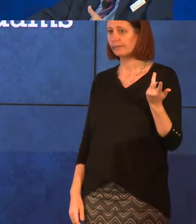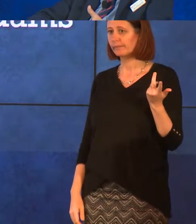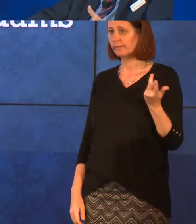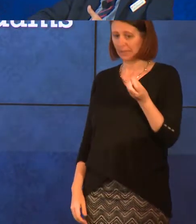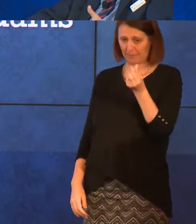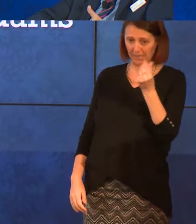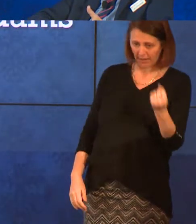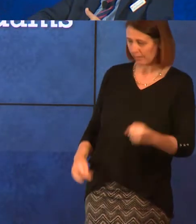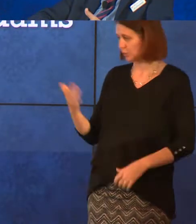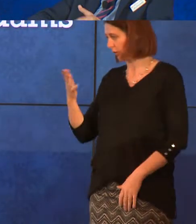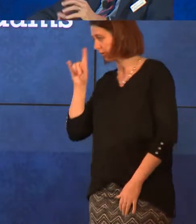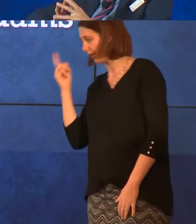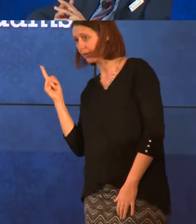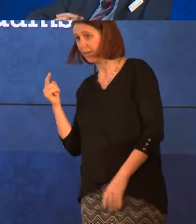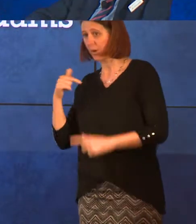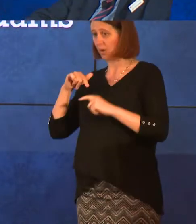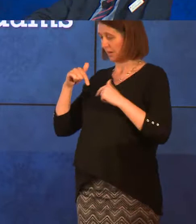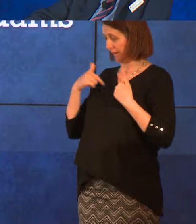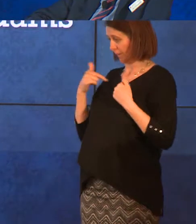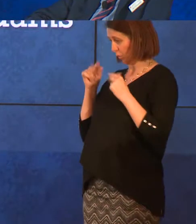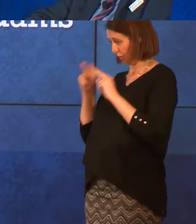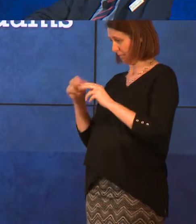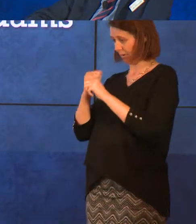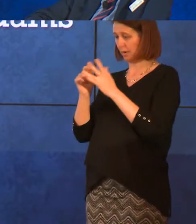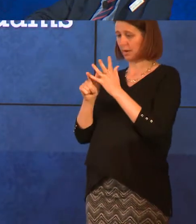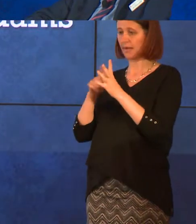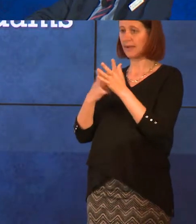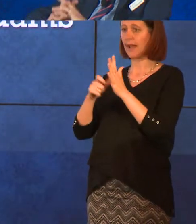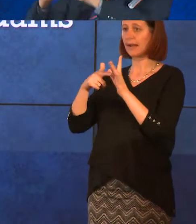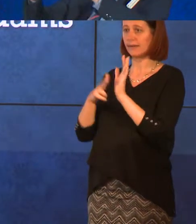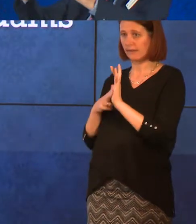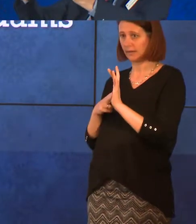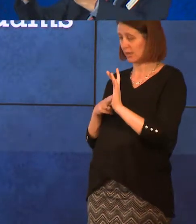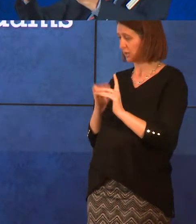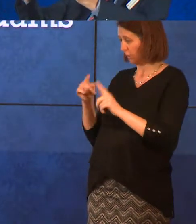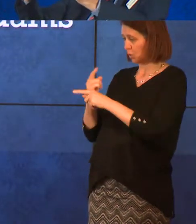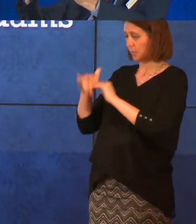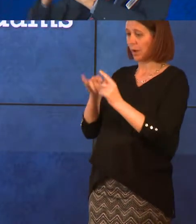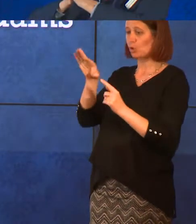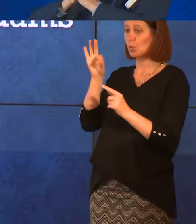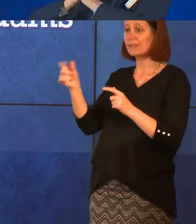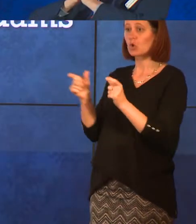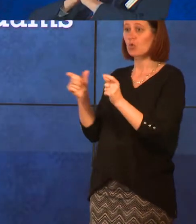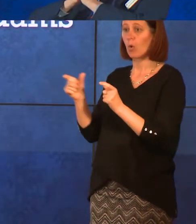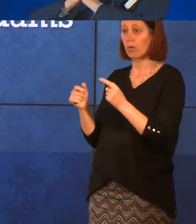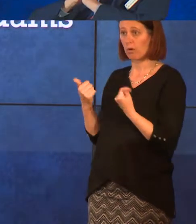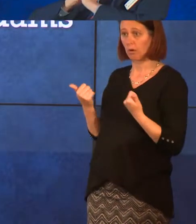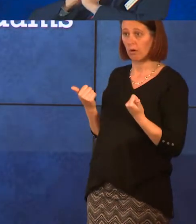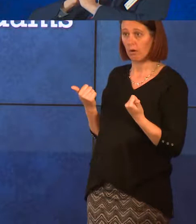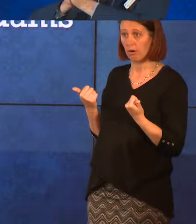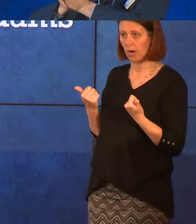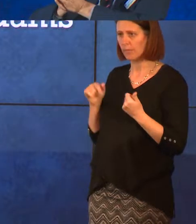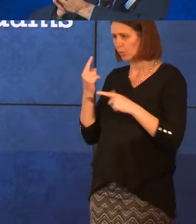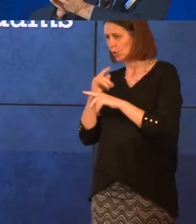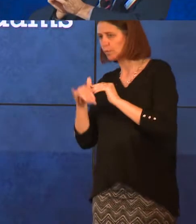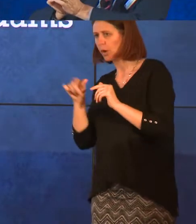look at the people for whom we are guardian, we are seeing instances, of course, when we talk about choice and control, we're also talking about